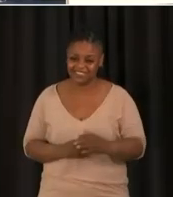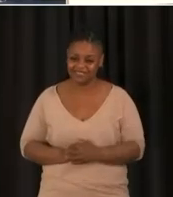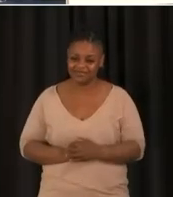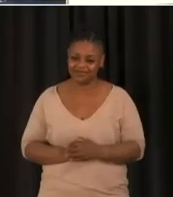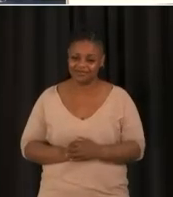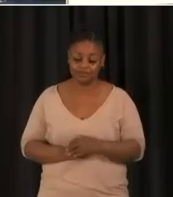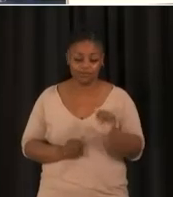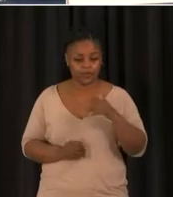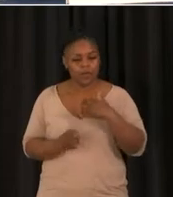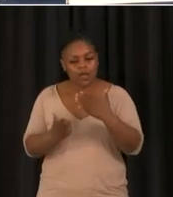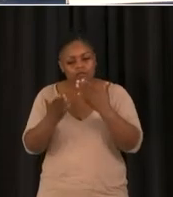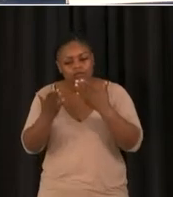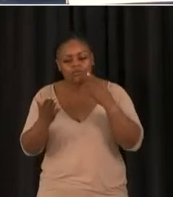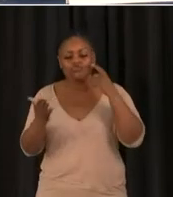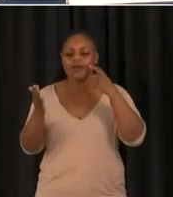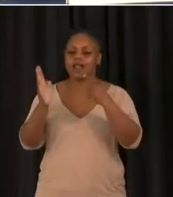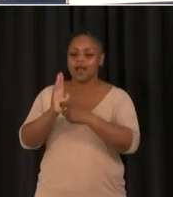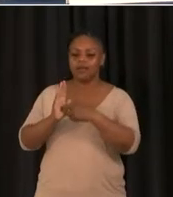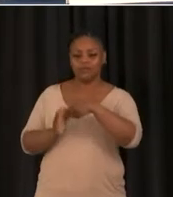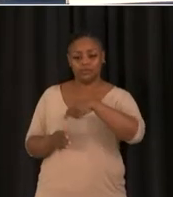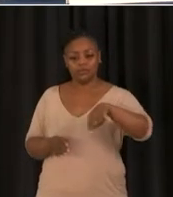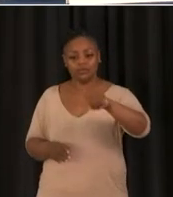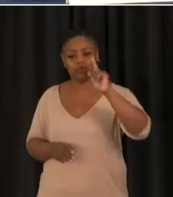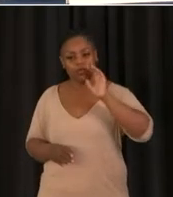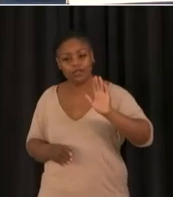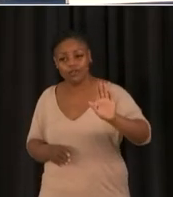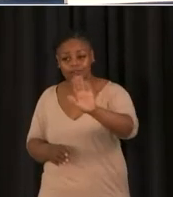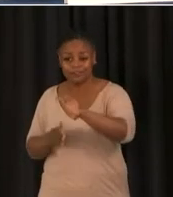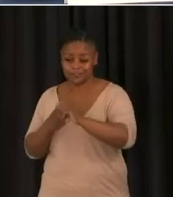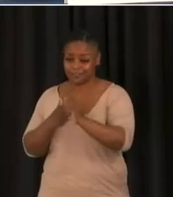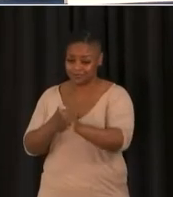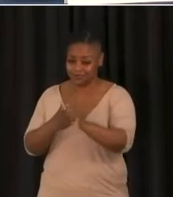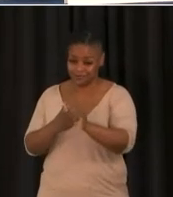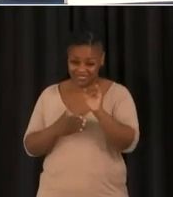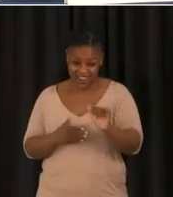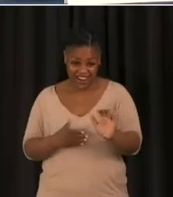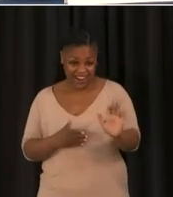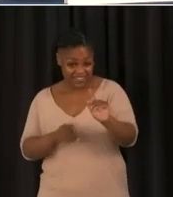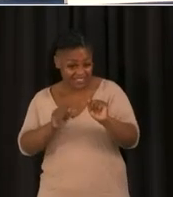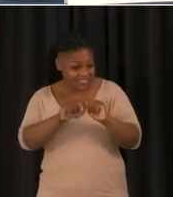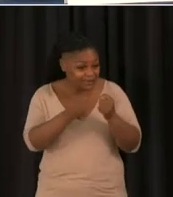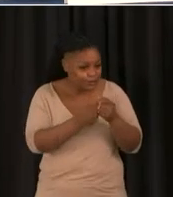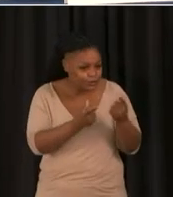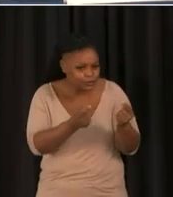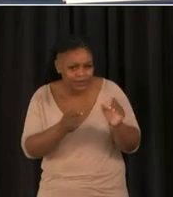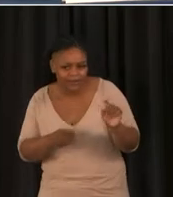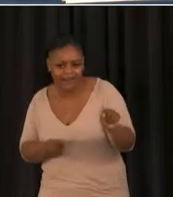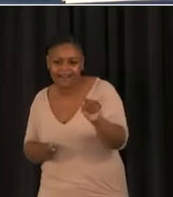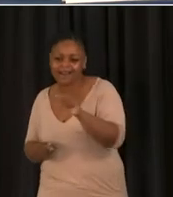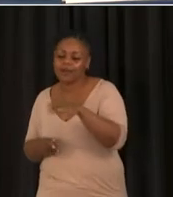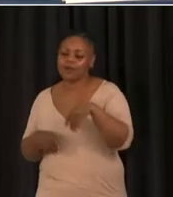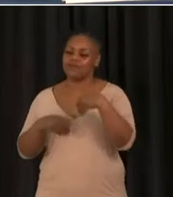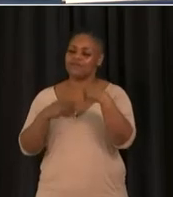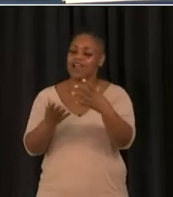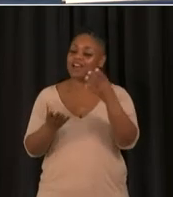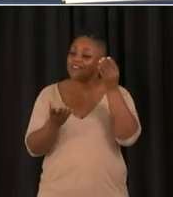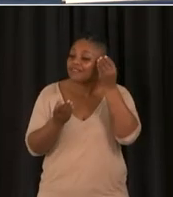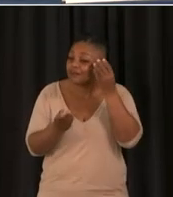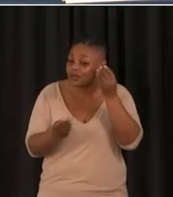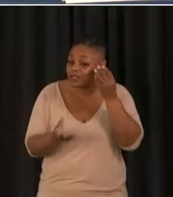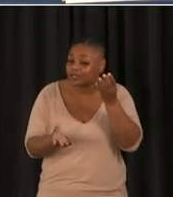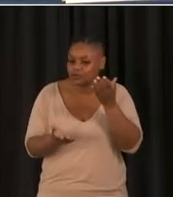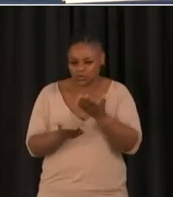As Deputy Mayor Falchicchio has indicated, I am Karima Woods, Commissioner of the District's Department of